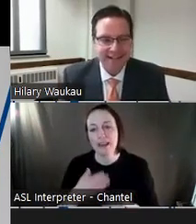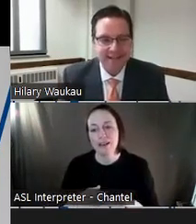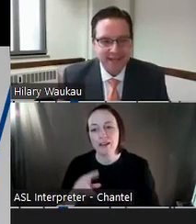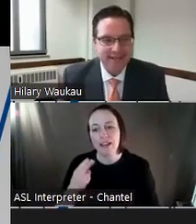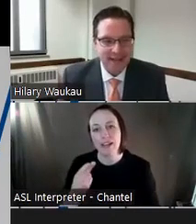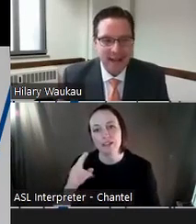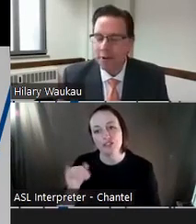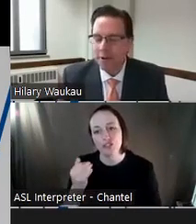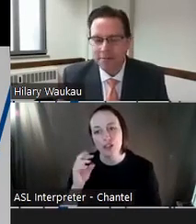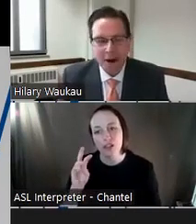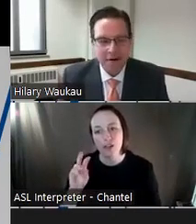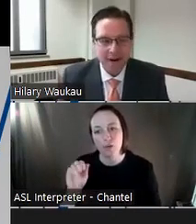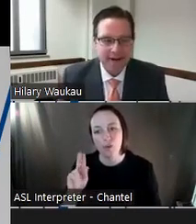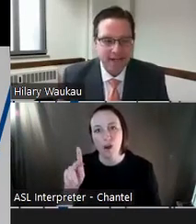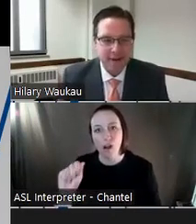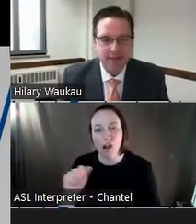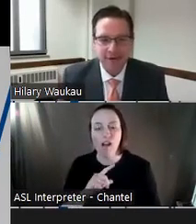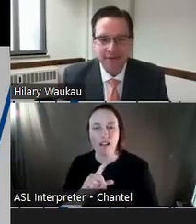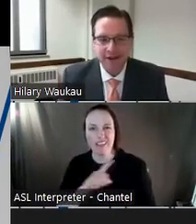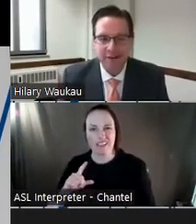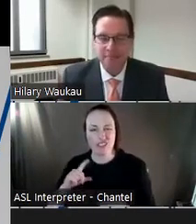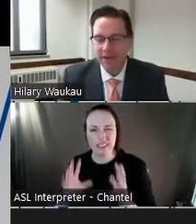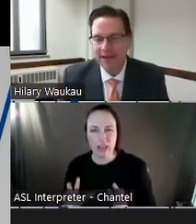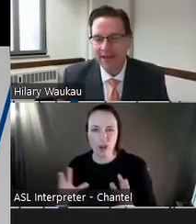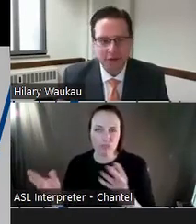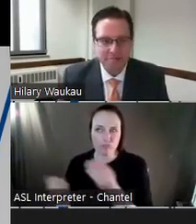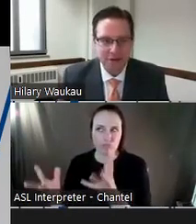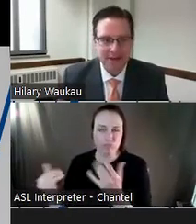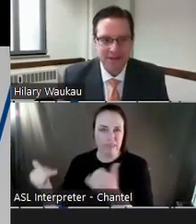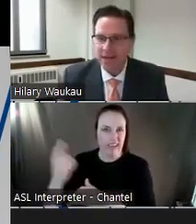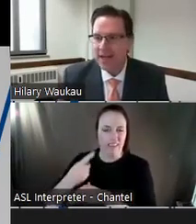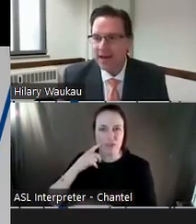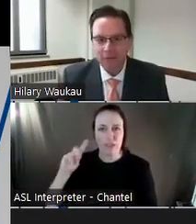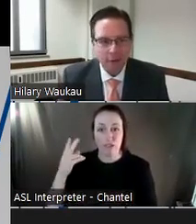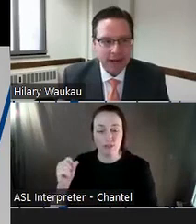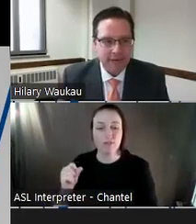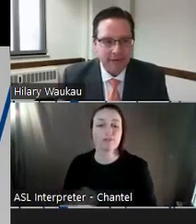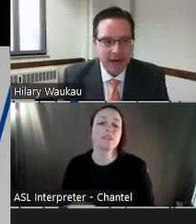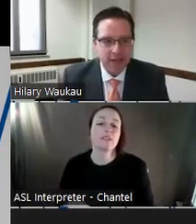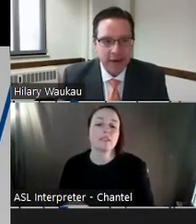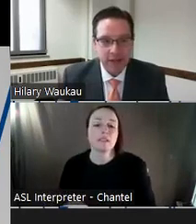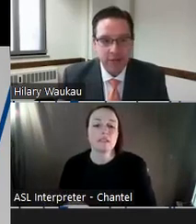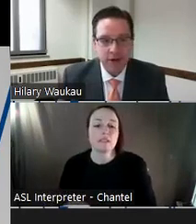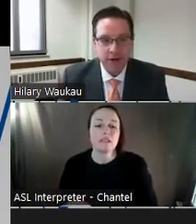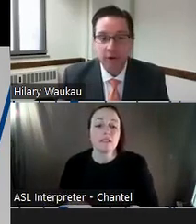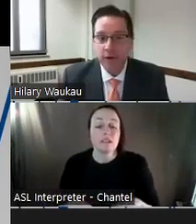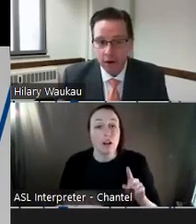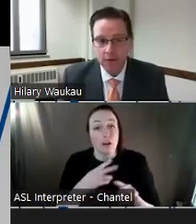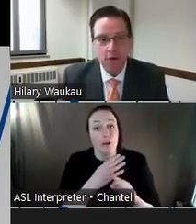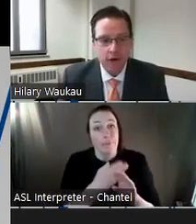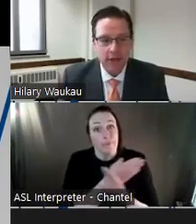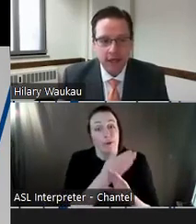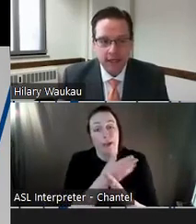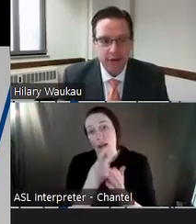at DHS, and I'm going to be moderating today's budget briefing on building healthy communities. Before we dive in, I just wanted to let you all know that we